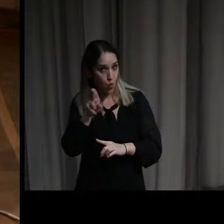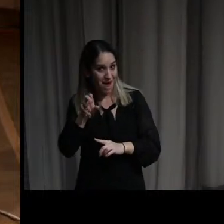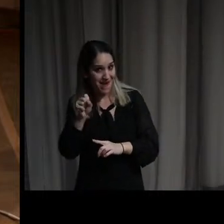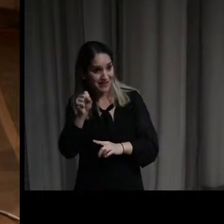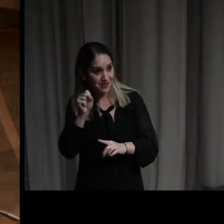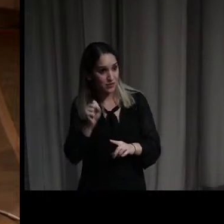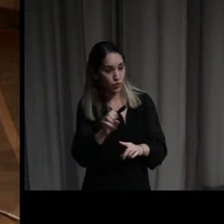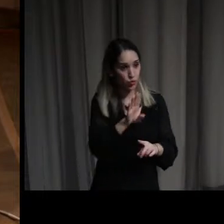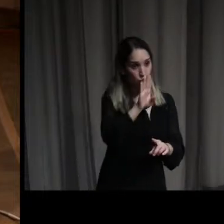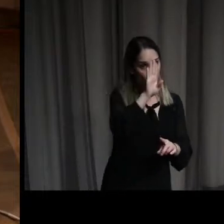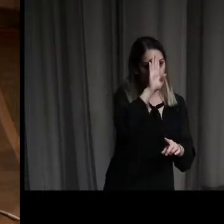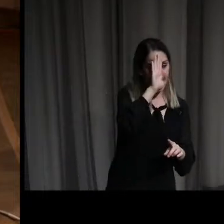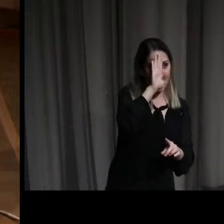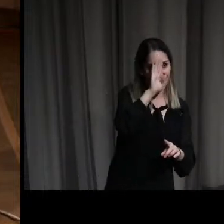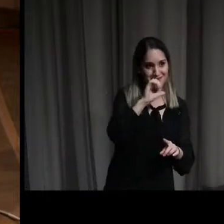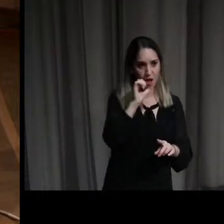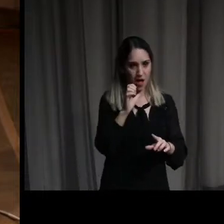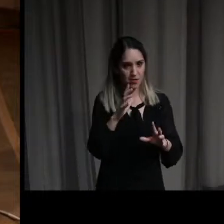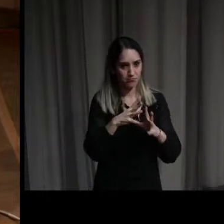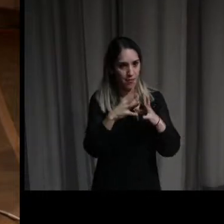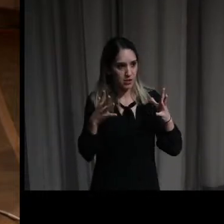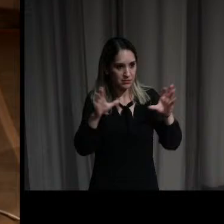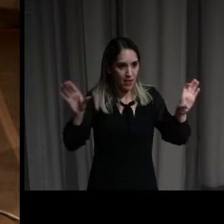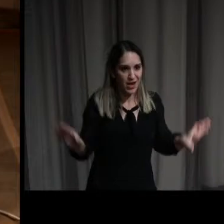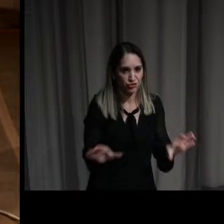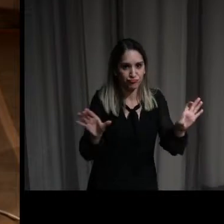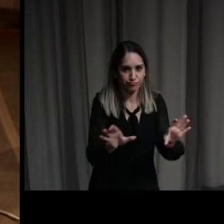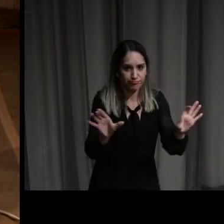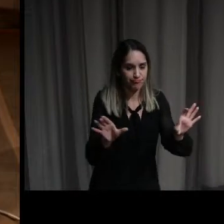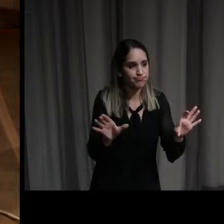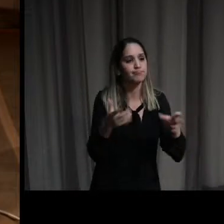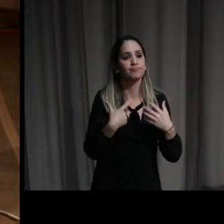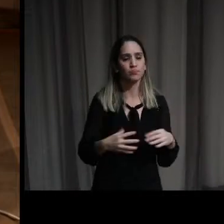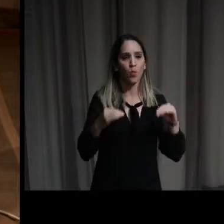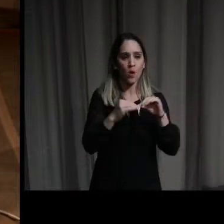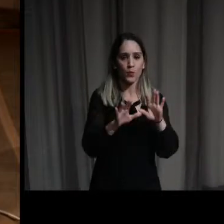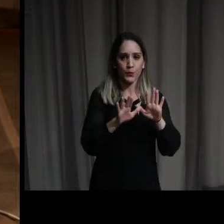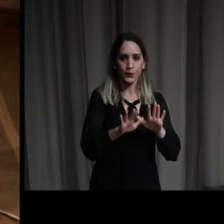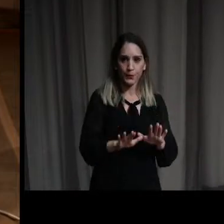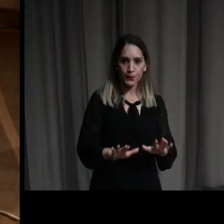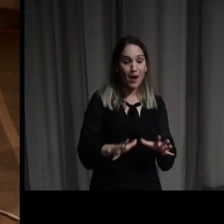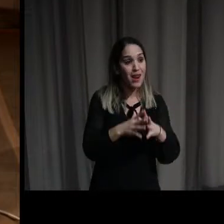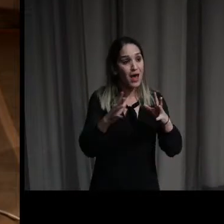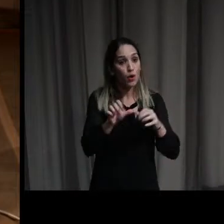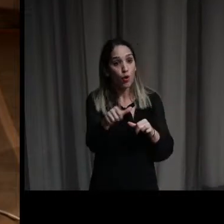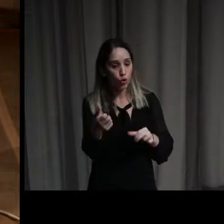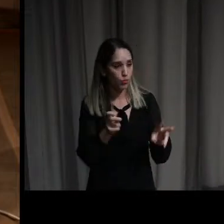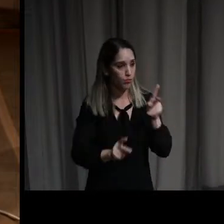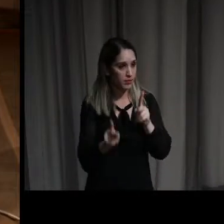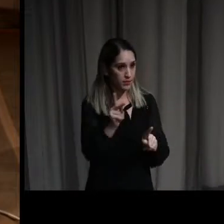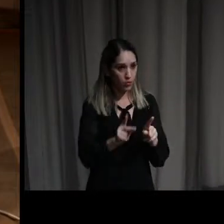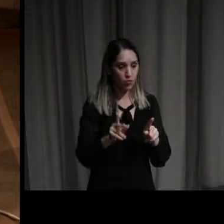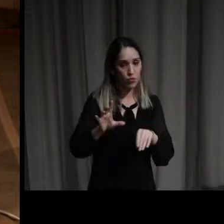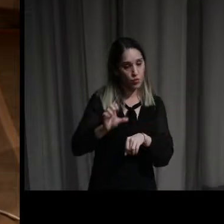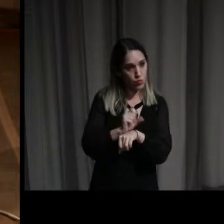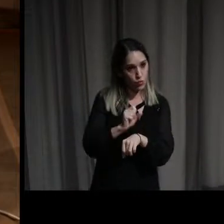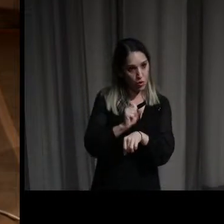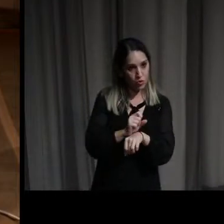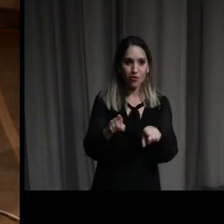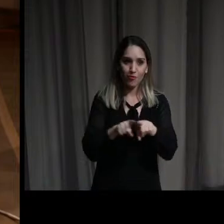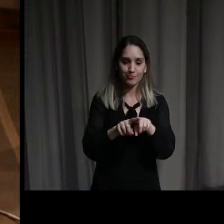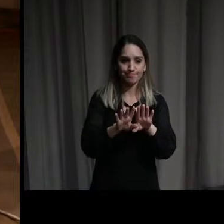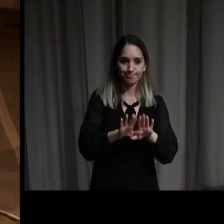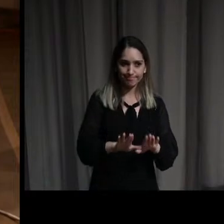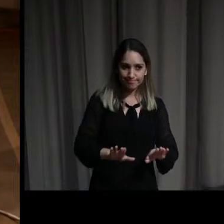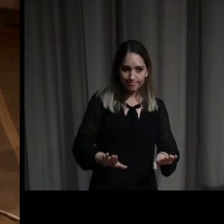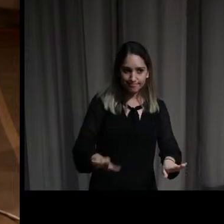And I think, even though MoMA collects his work, even though LACMA collects his work, even though he was shown in